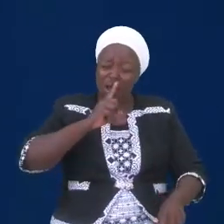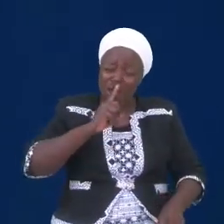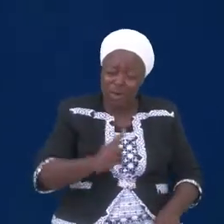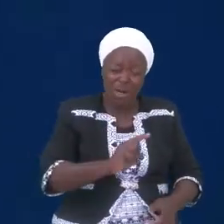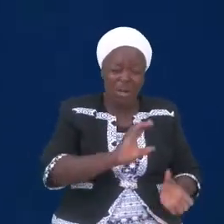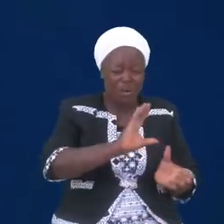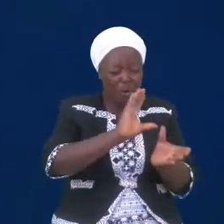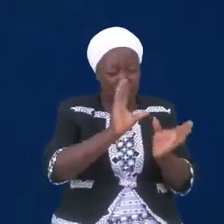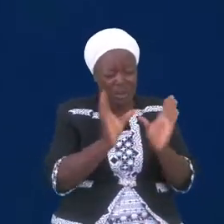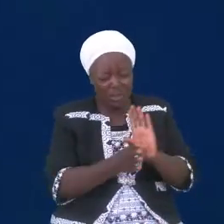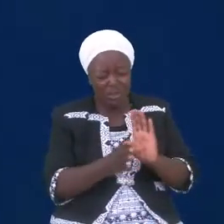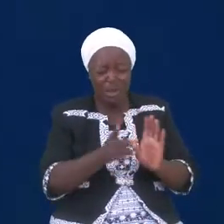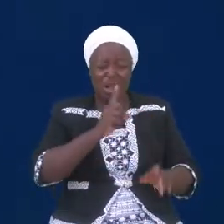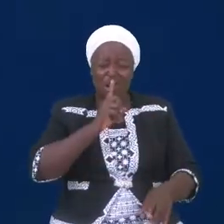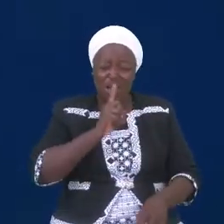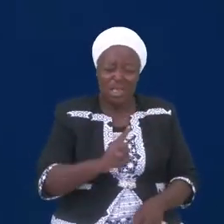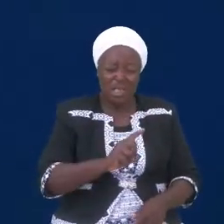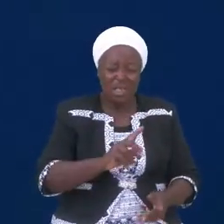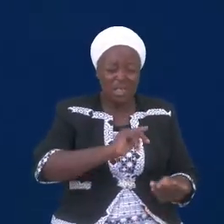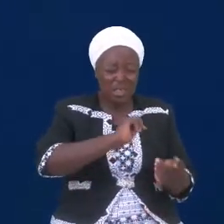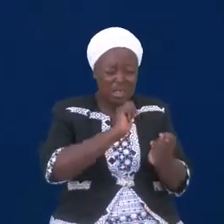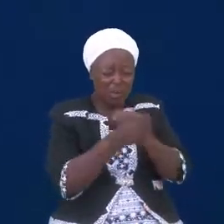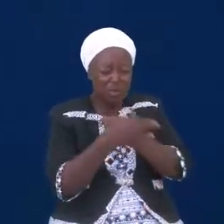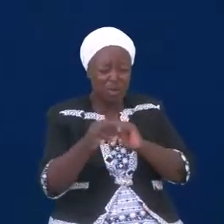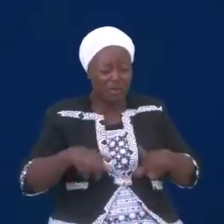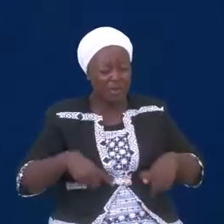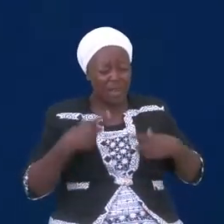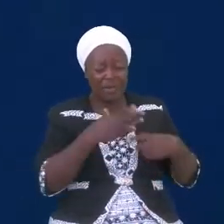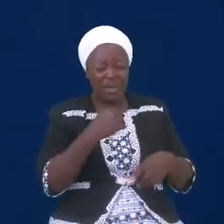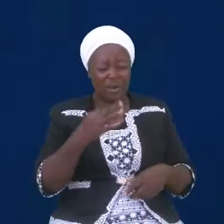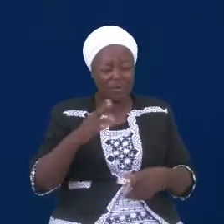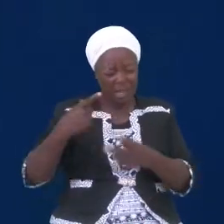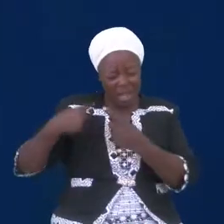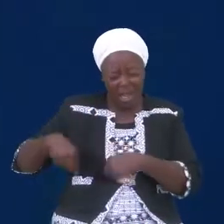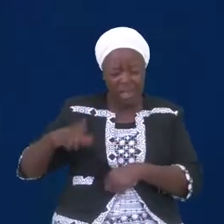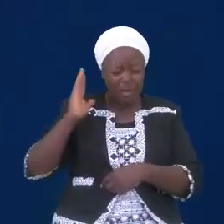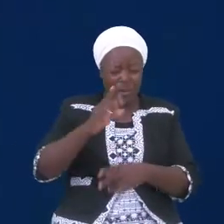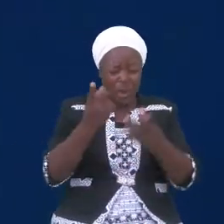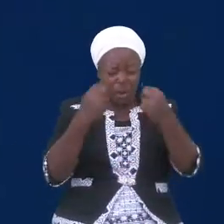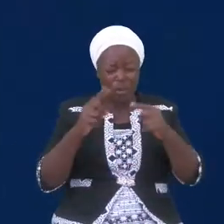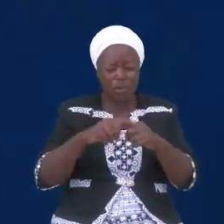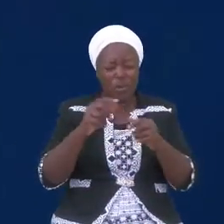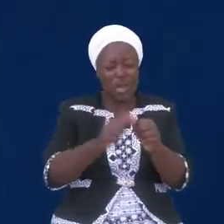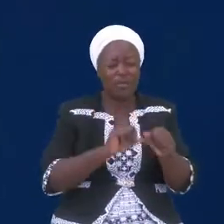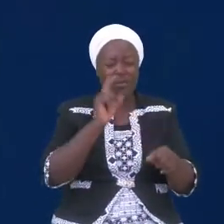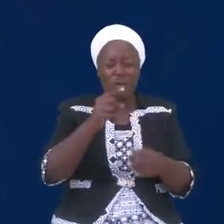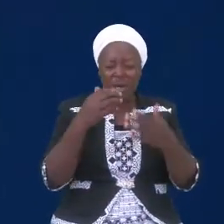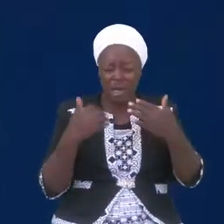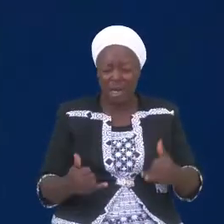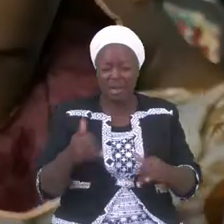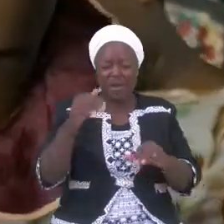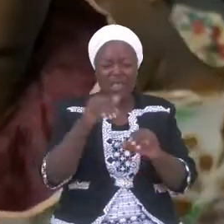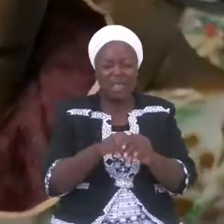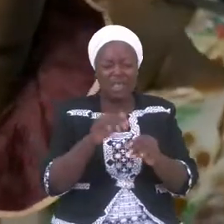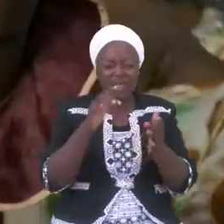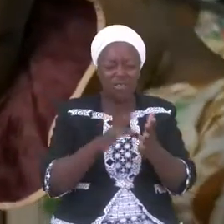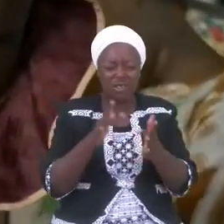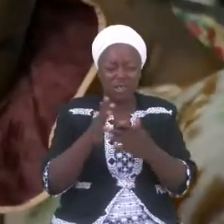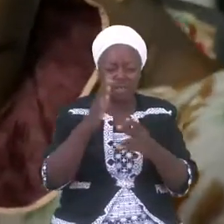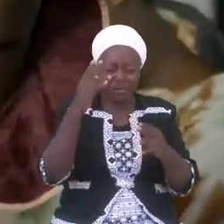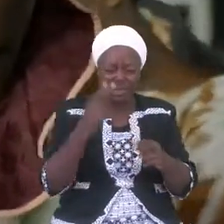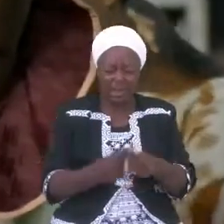real transformation of life and of heart will come to everyone now in Jesus'